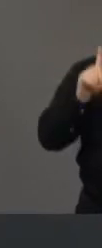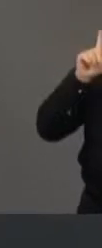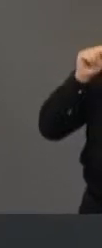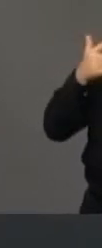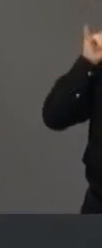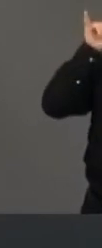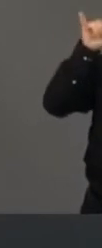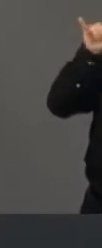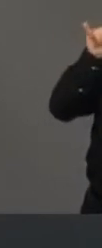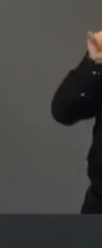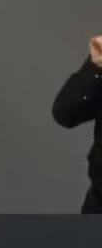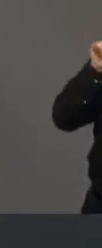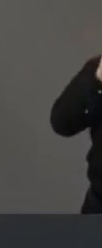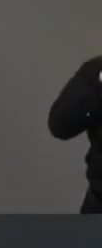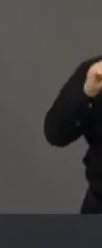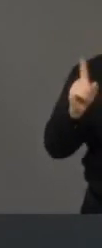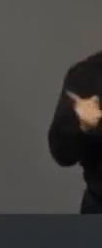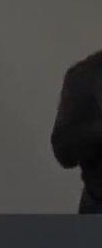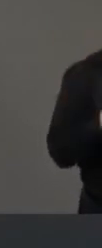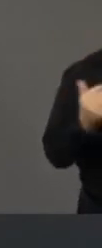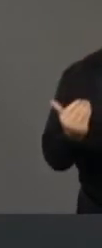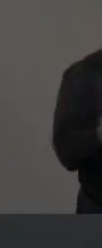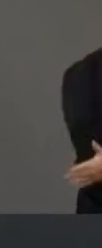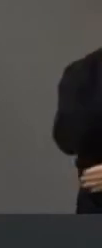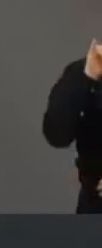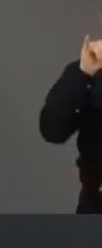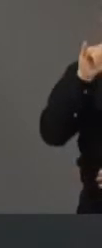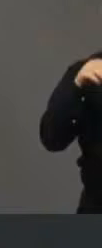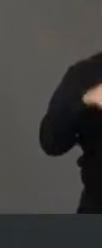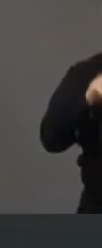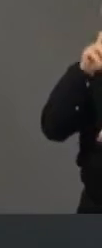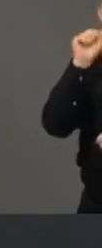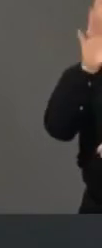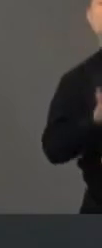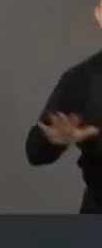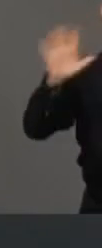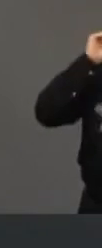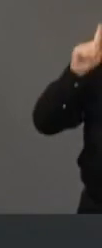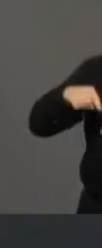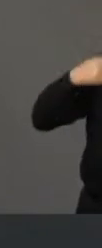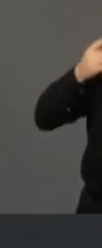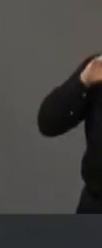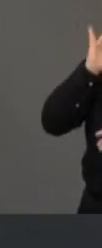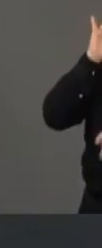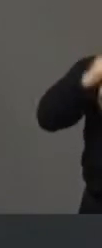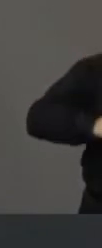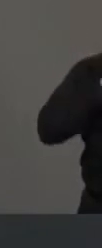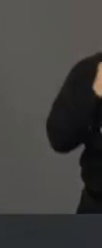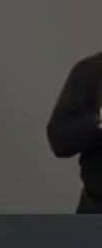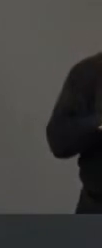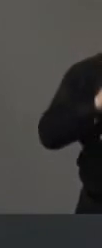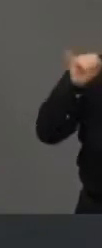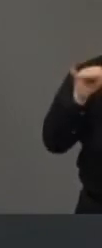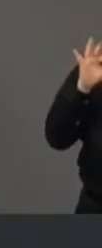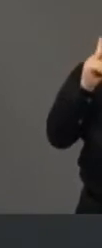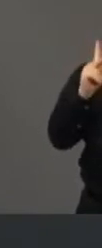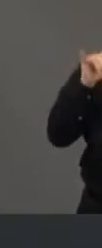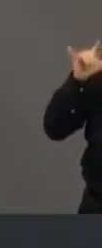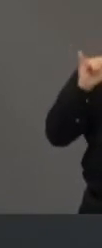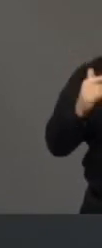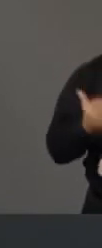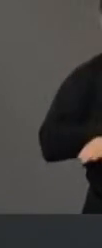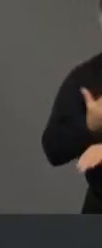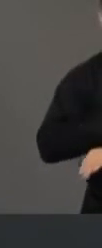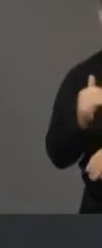in the United States in 25 years, redoing John F. Kennedy Airport. And then if that wasn't